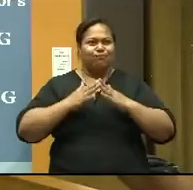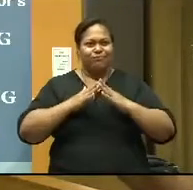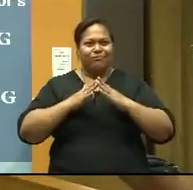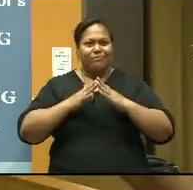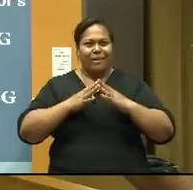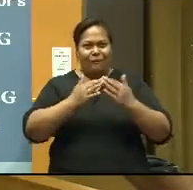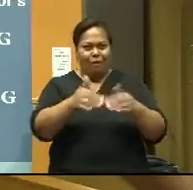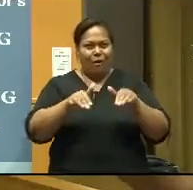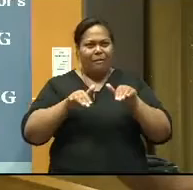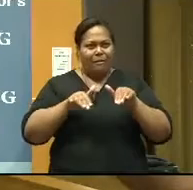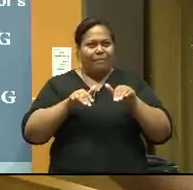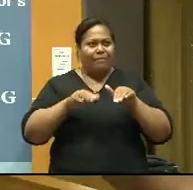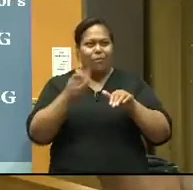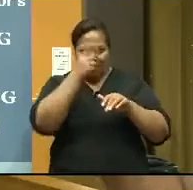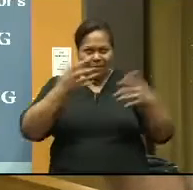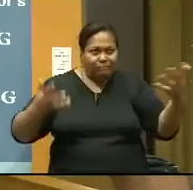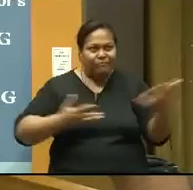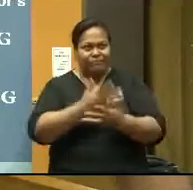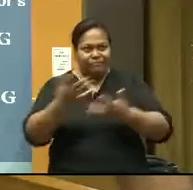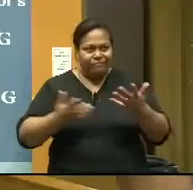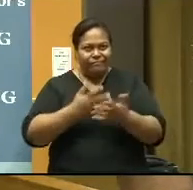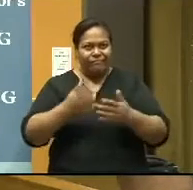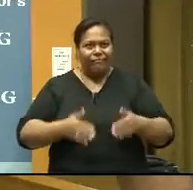have that conversation going forward.